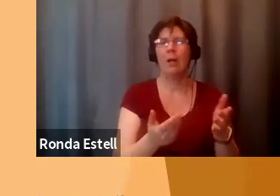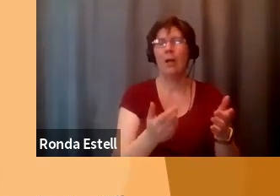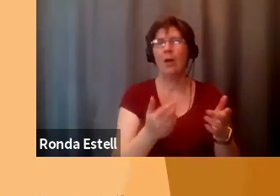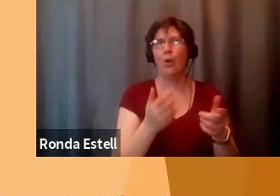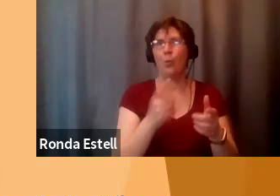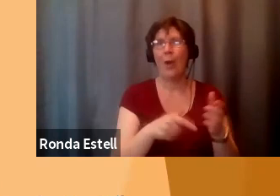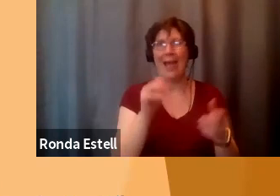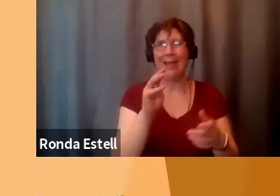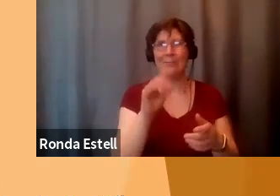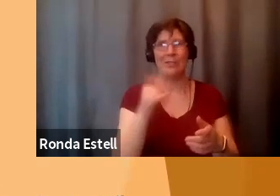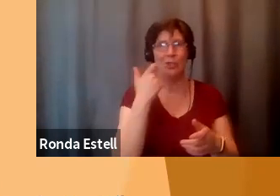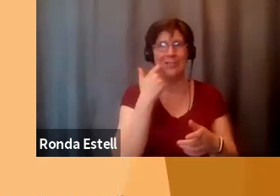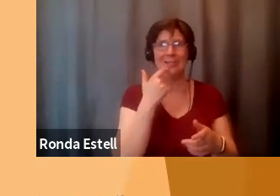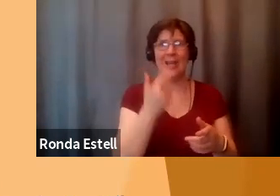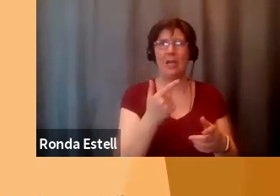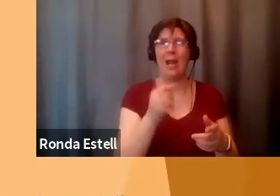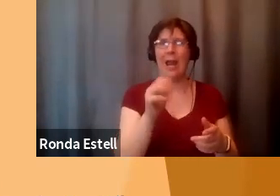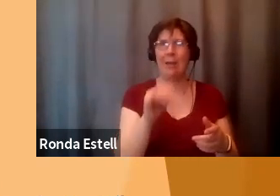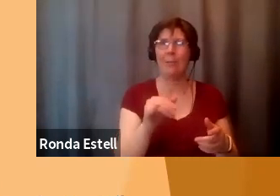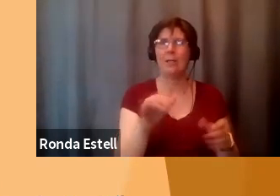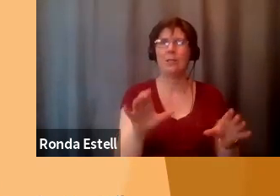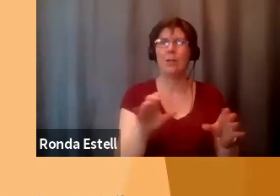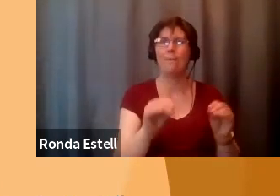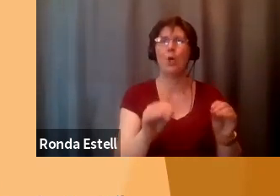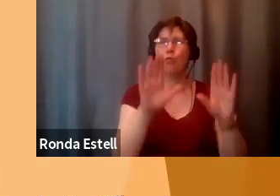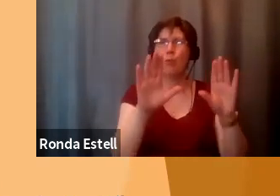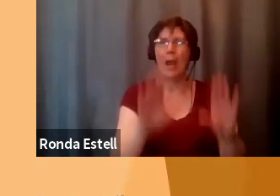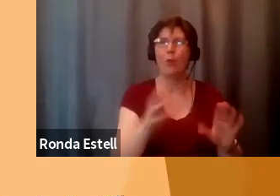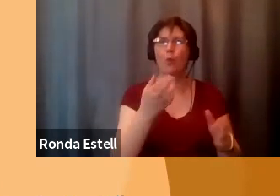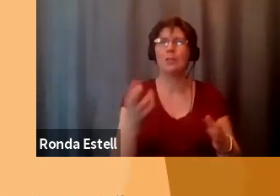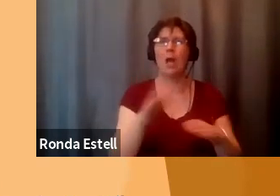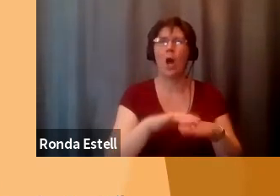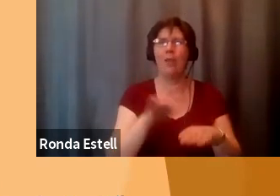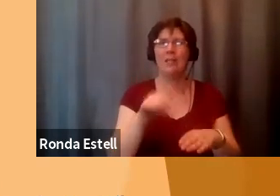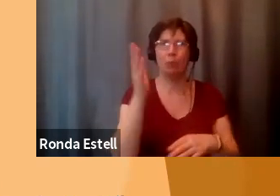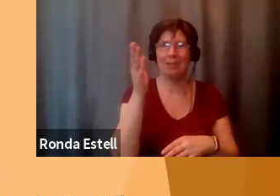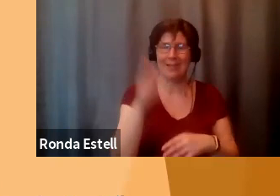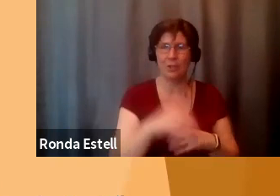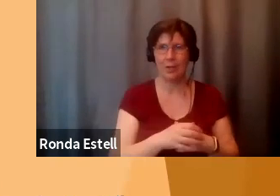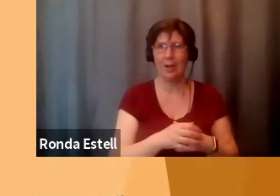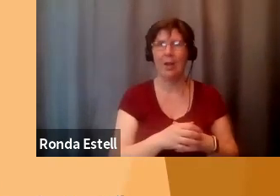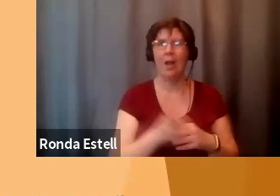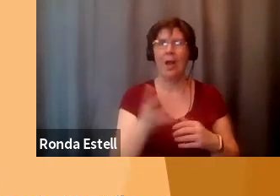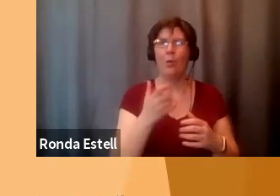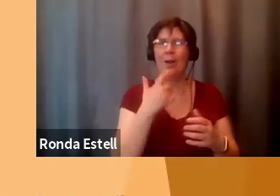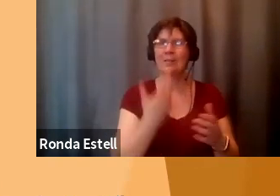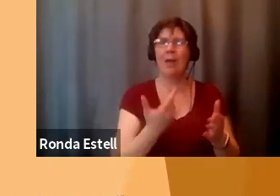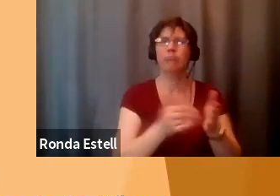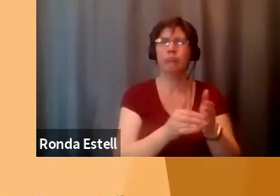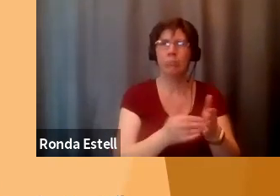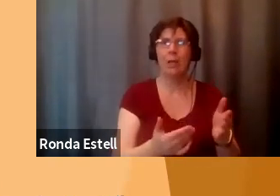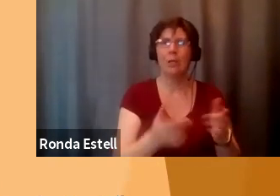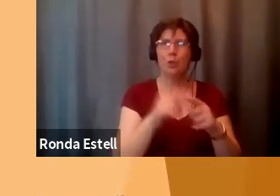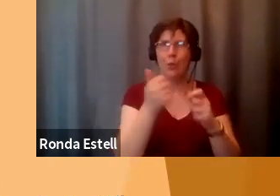said. Amy has just put so many great resources up on this presentation. I just want to iterate to everybody,